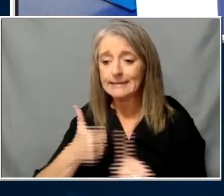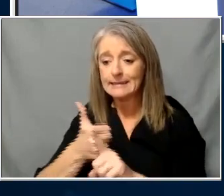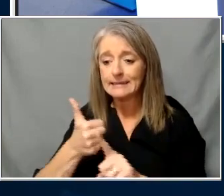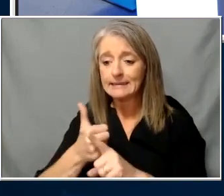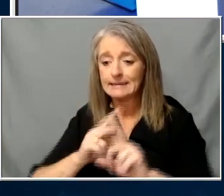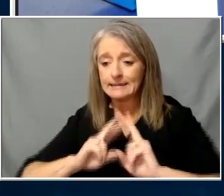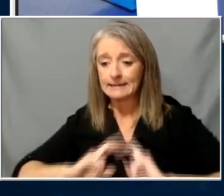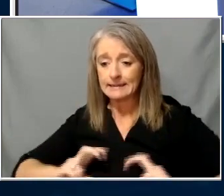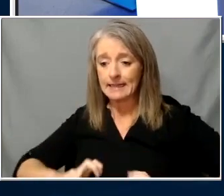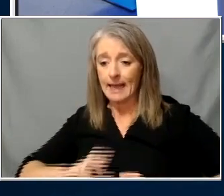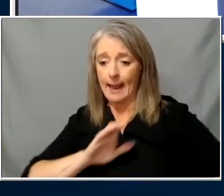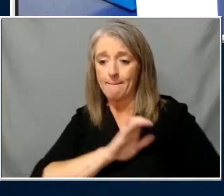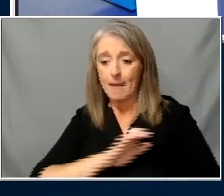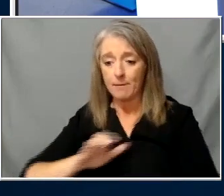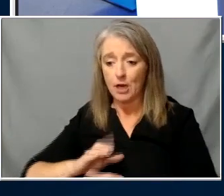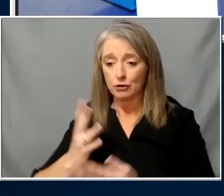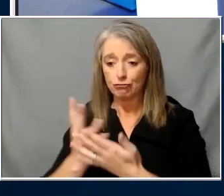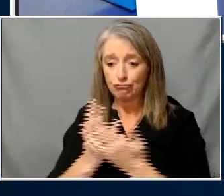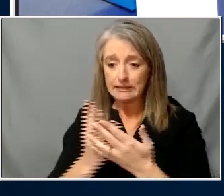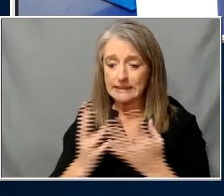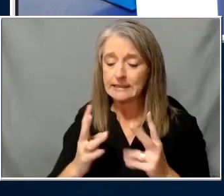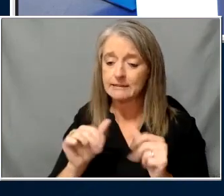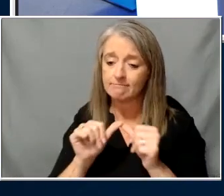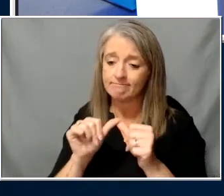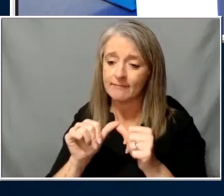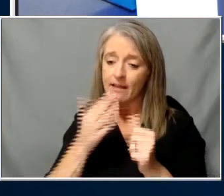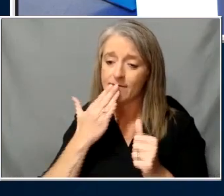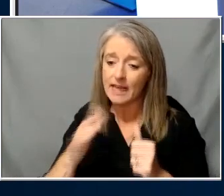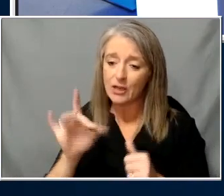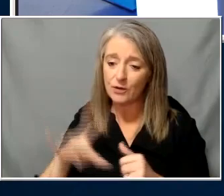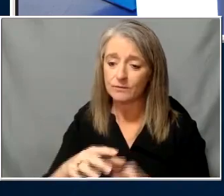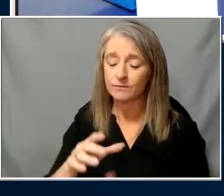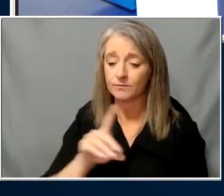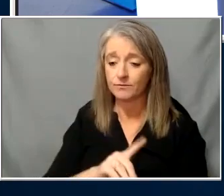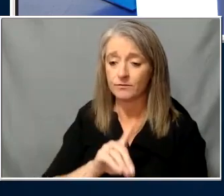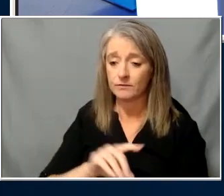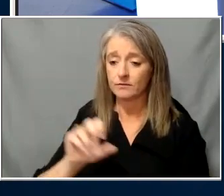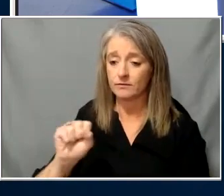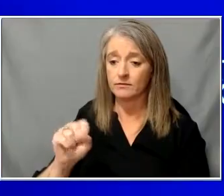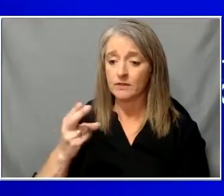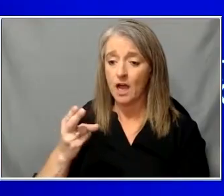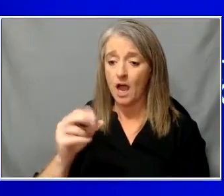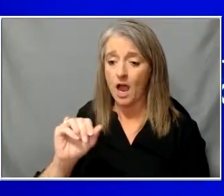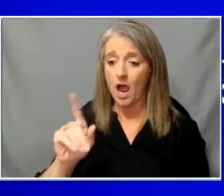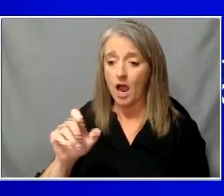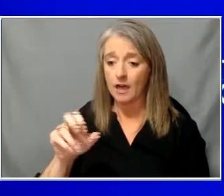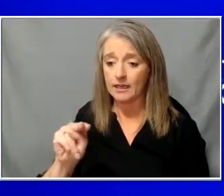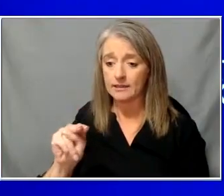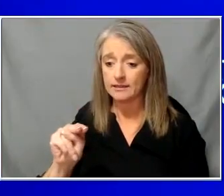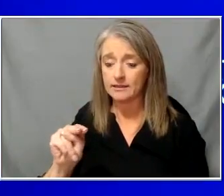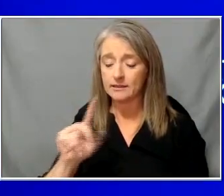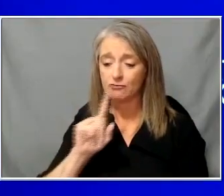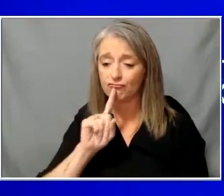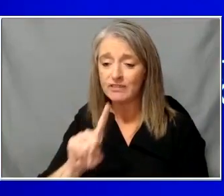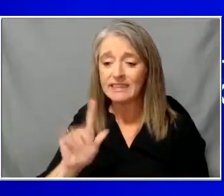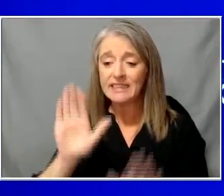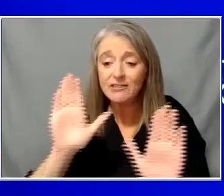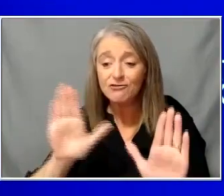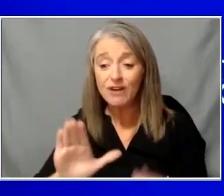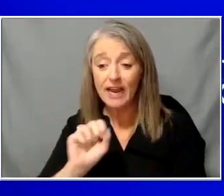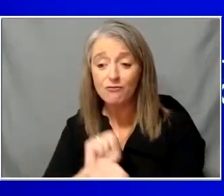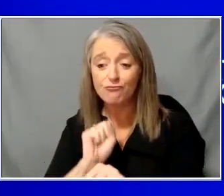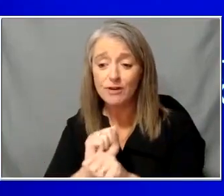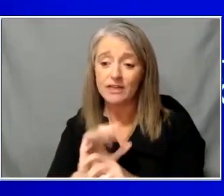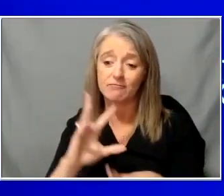and screenings. So thank you for just driving that home. Dr. Hawkinson, final thoughts from you today. Yeah, I was just going to say it's so great working with and being part